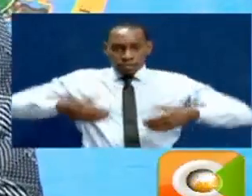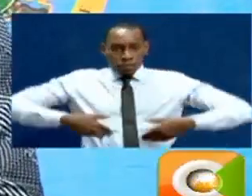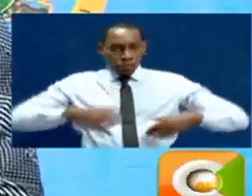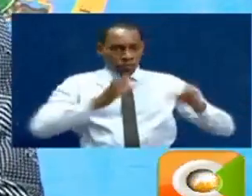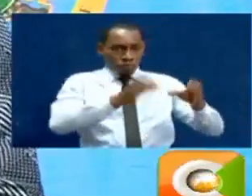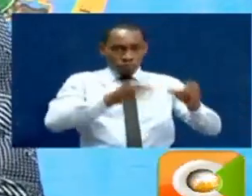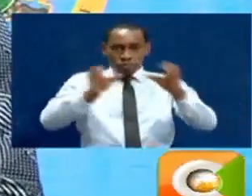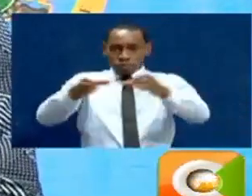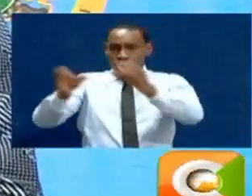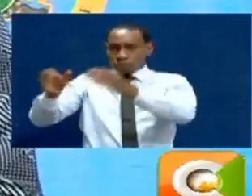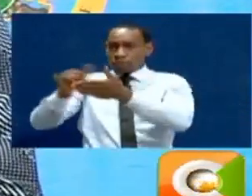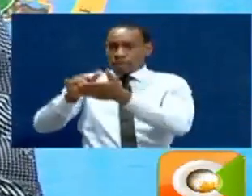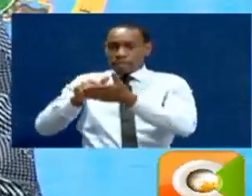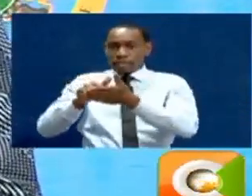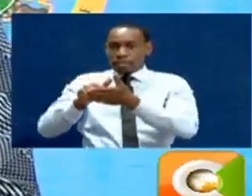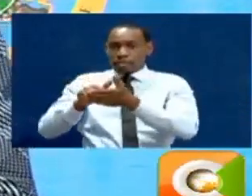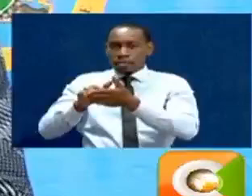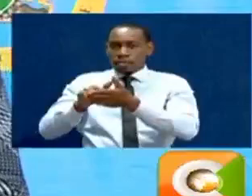groups